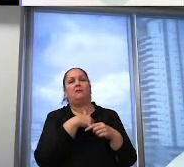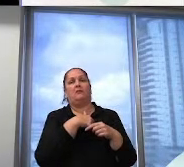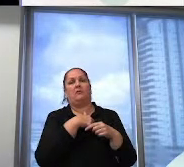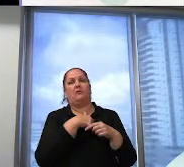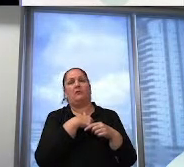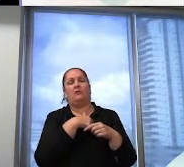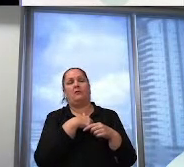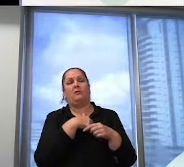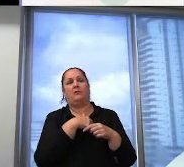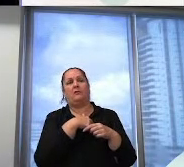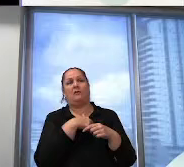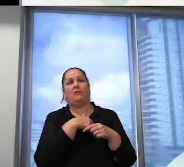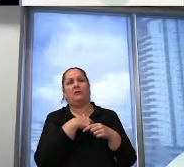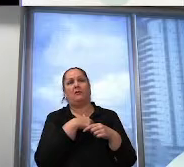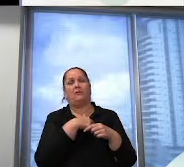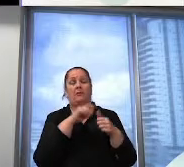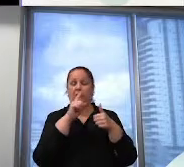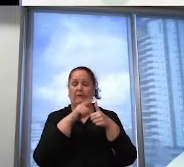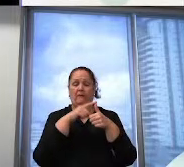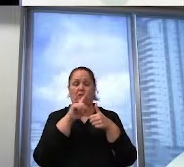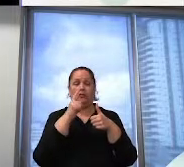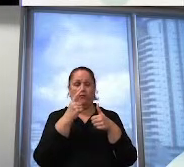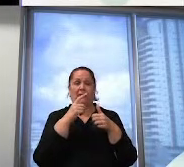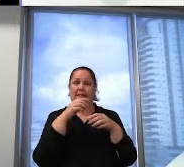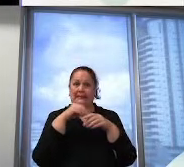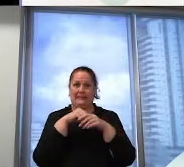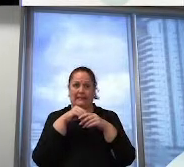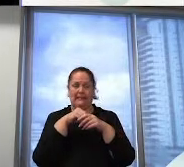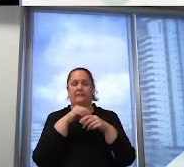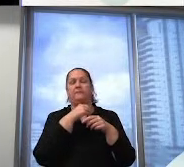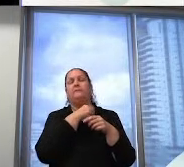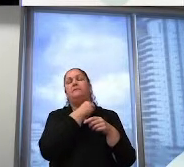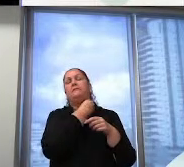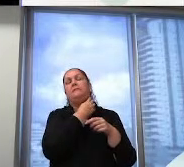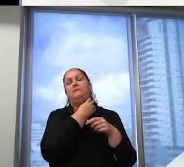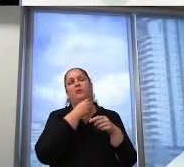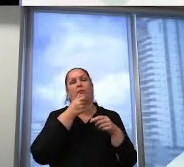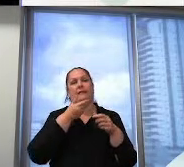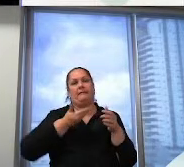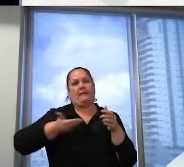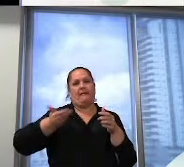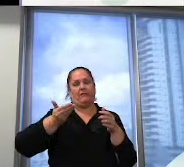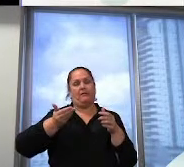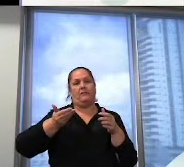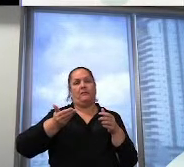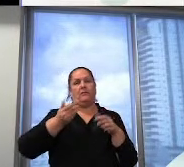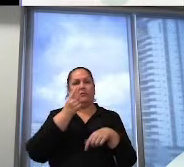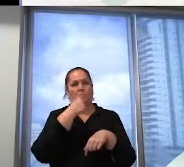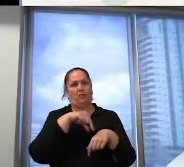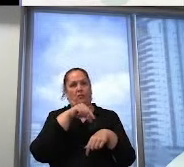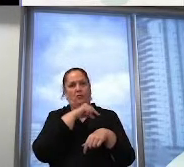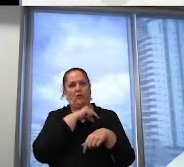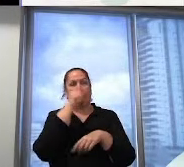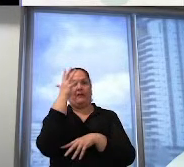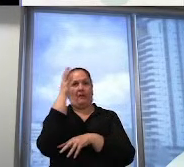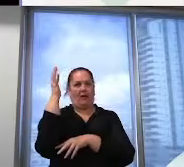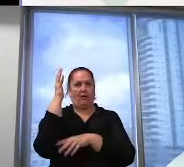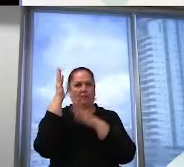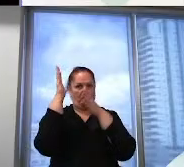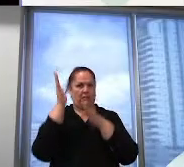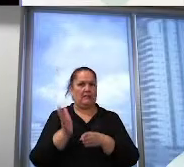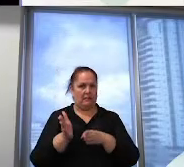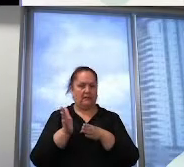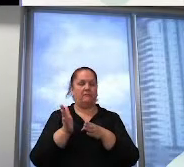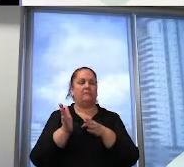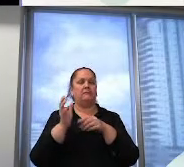have worked, first thing is internally hiring qualified